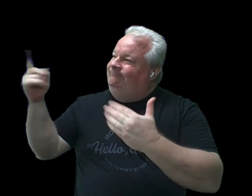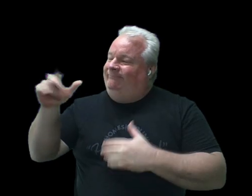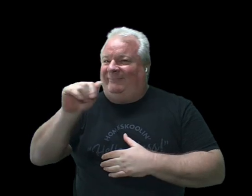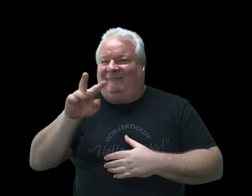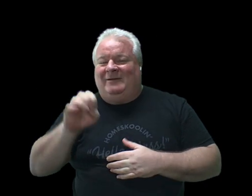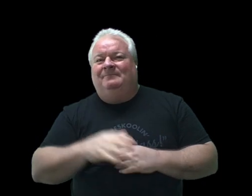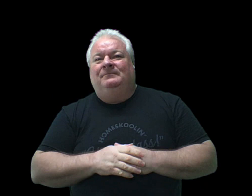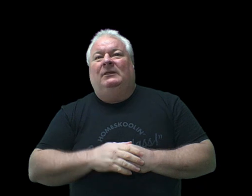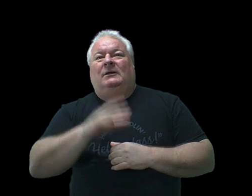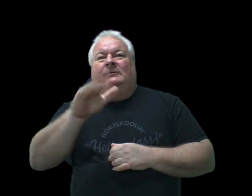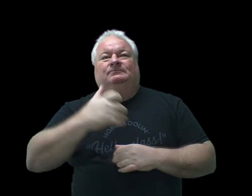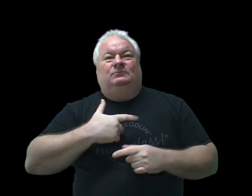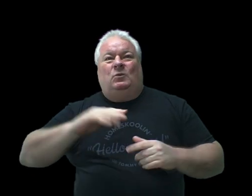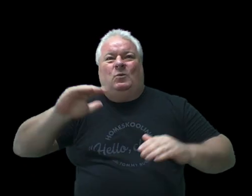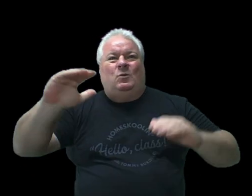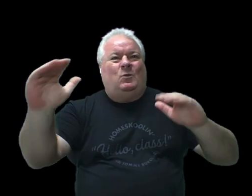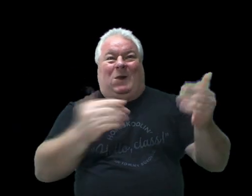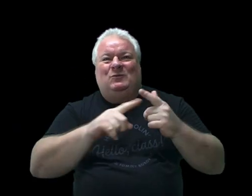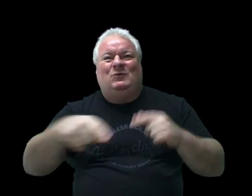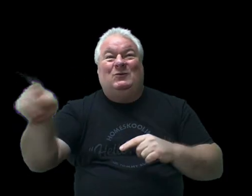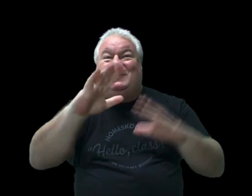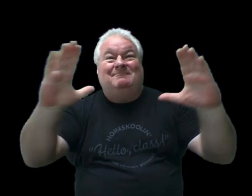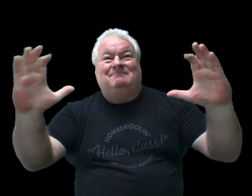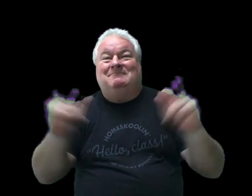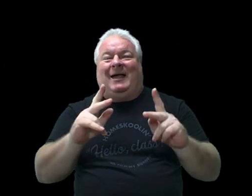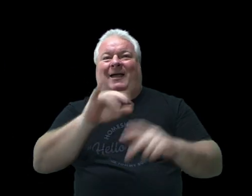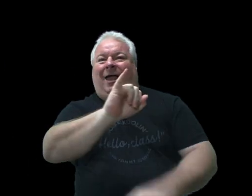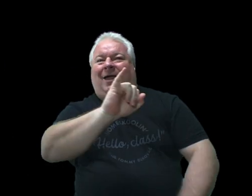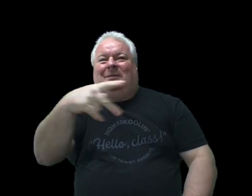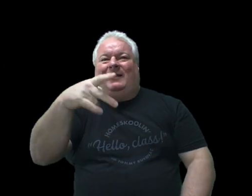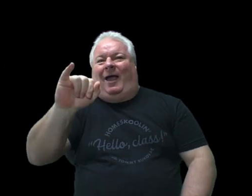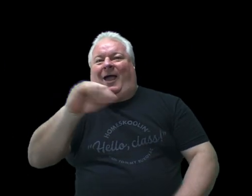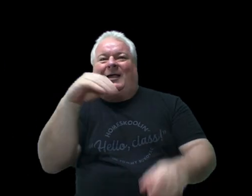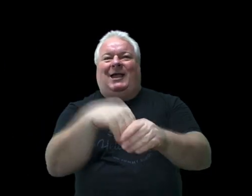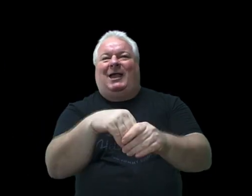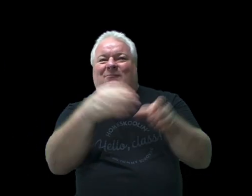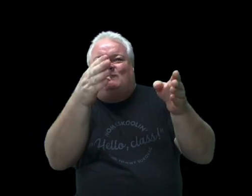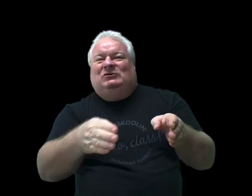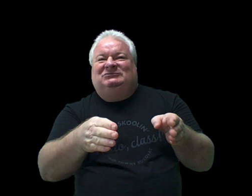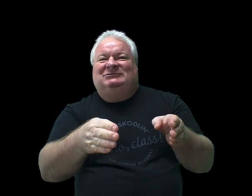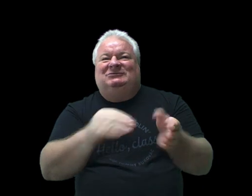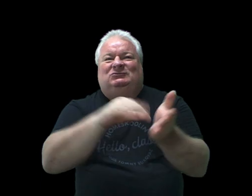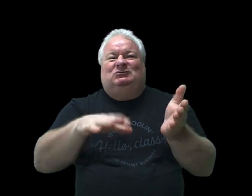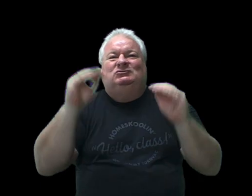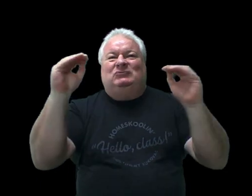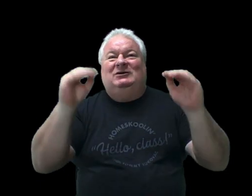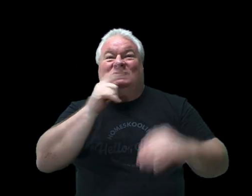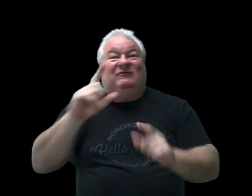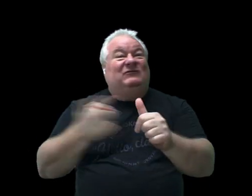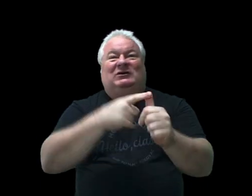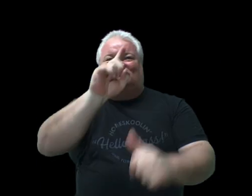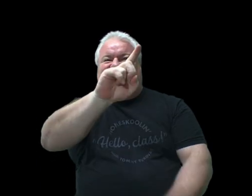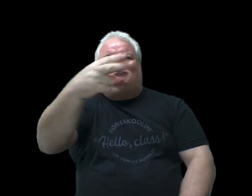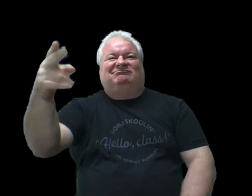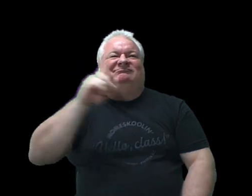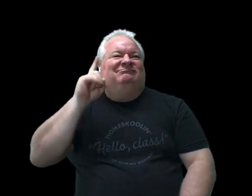Thank you. We want to welcome back to our in-person instruction. Our first scholars are